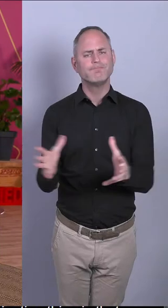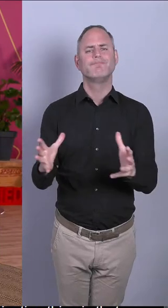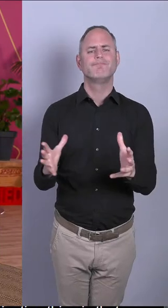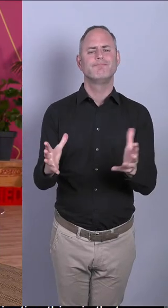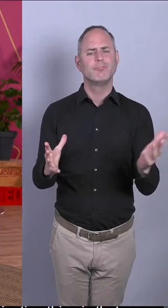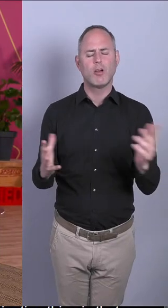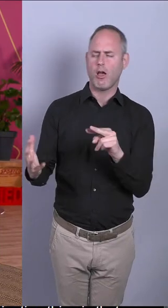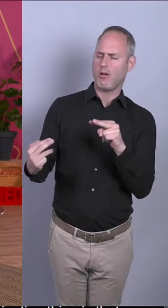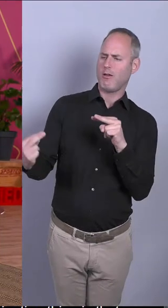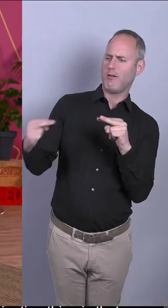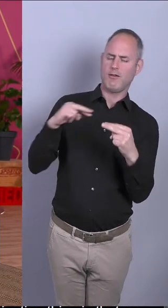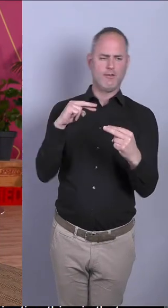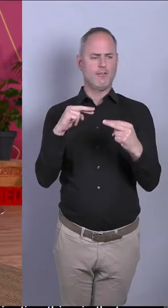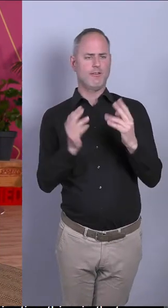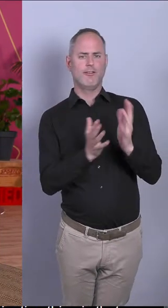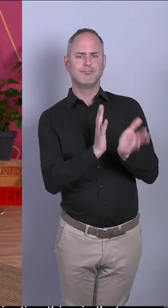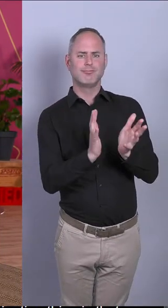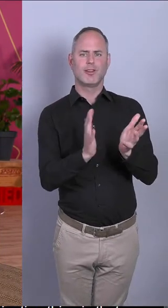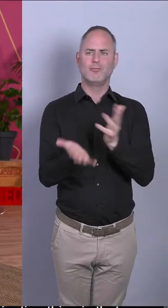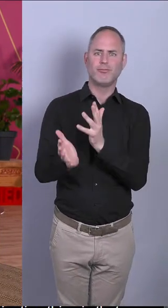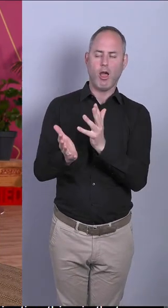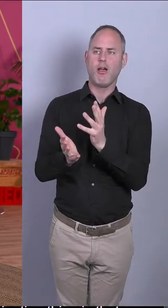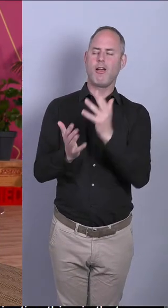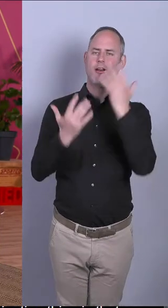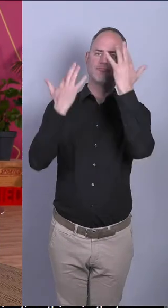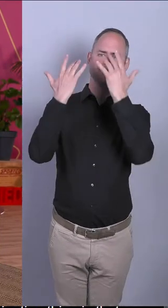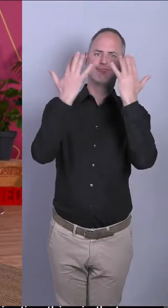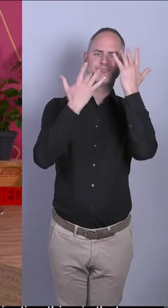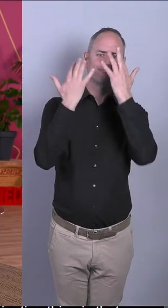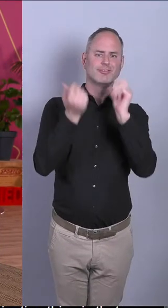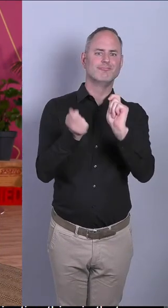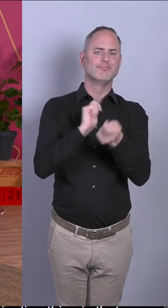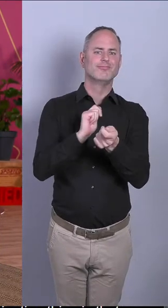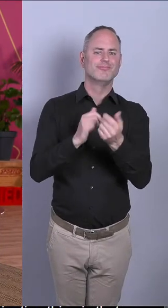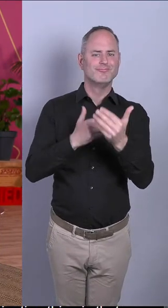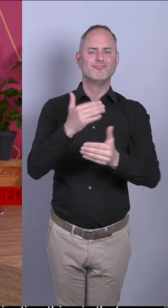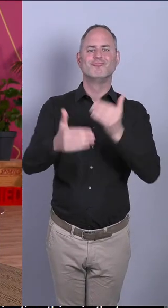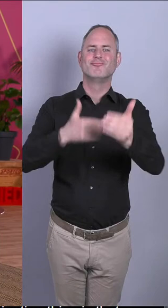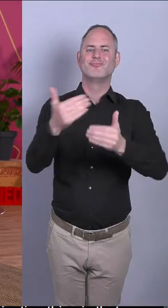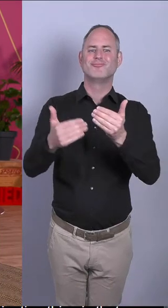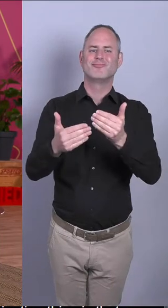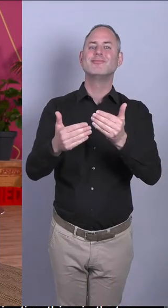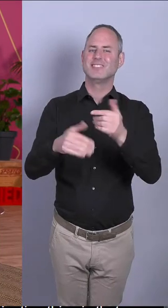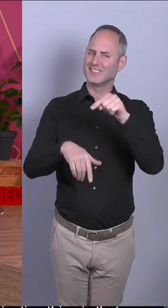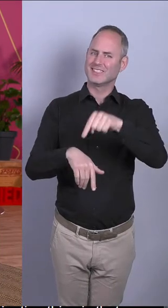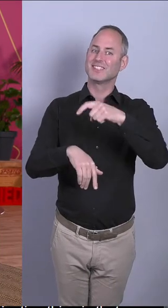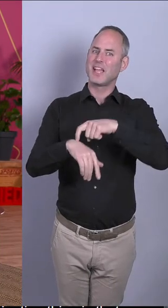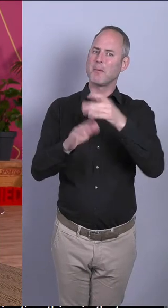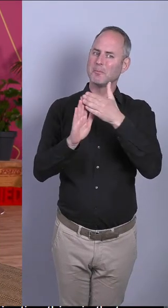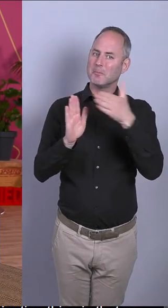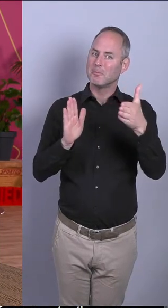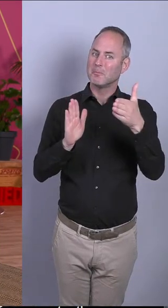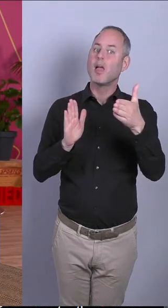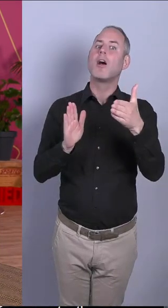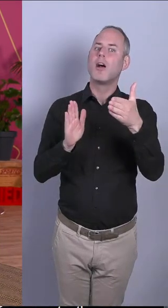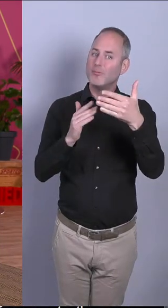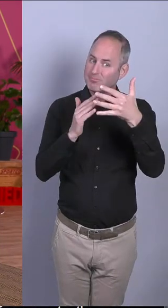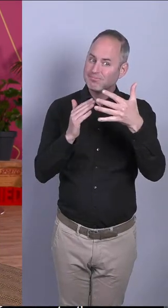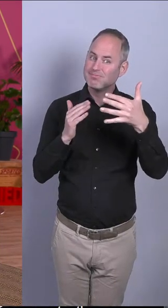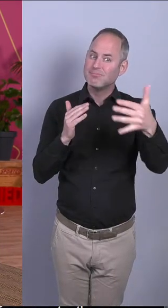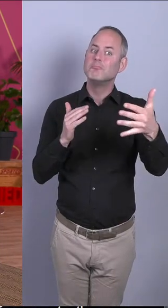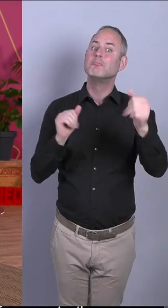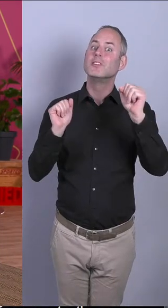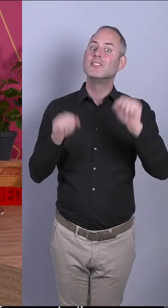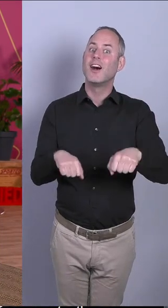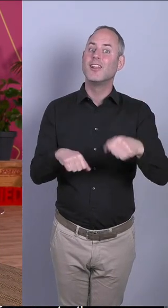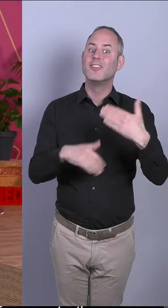with and without disabilities to meet during sports and outside sports. Well, we cannot do everything, but we now